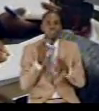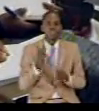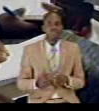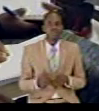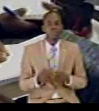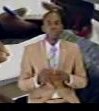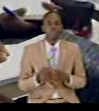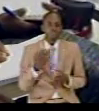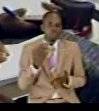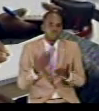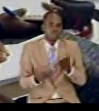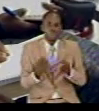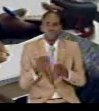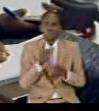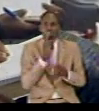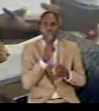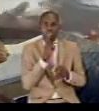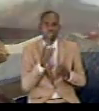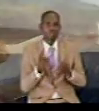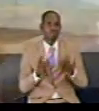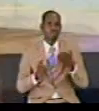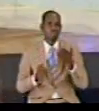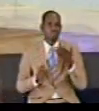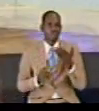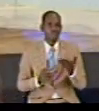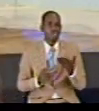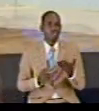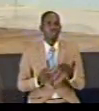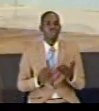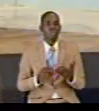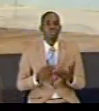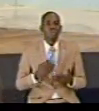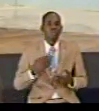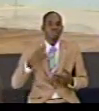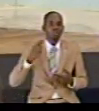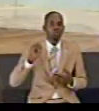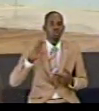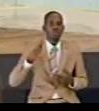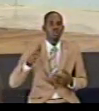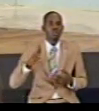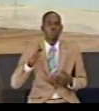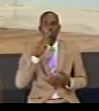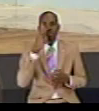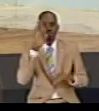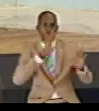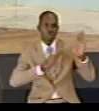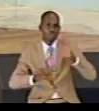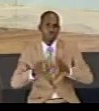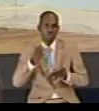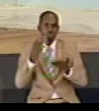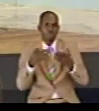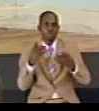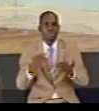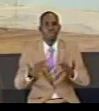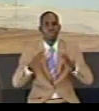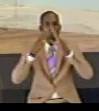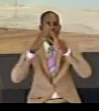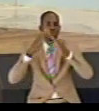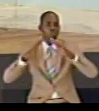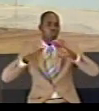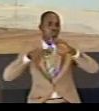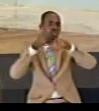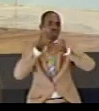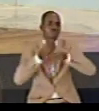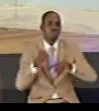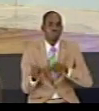roar and be troubled, though the mountains shake with the swelling thereof,